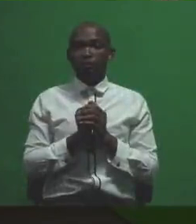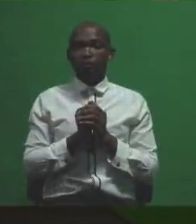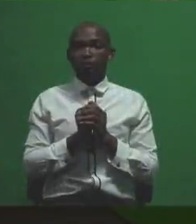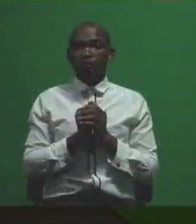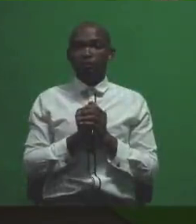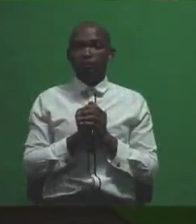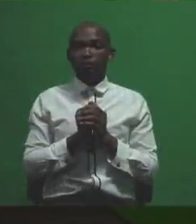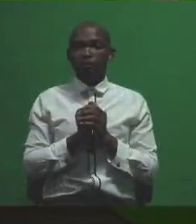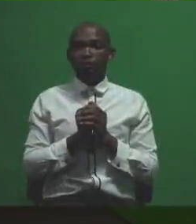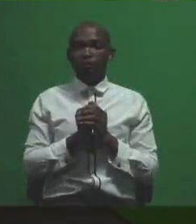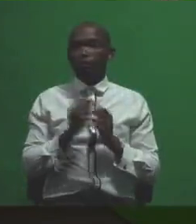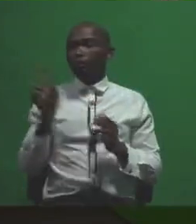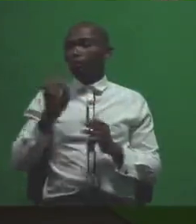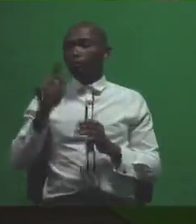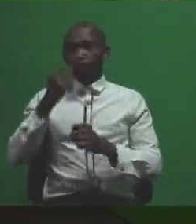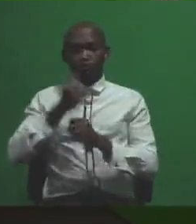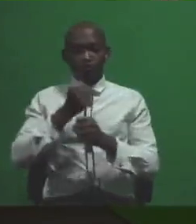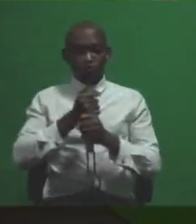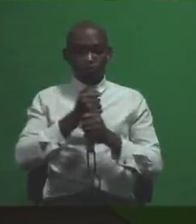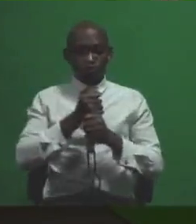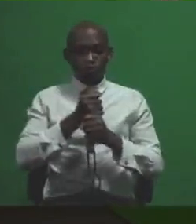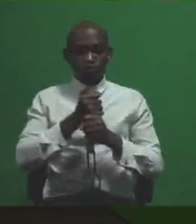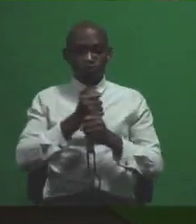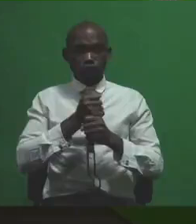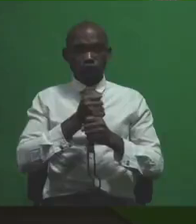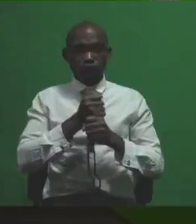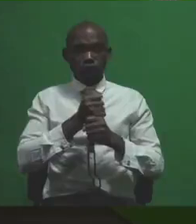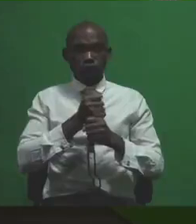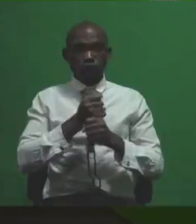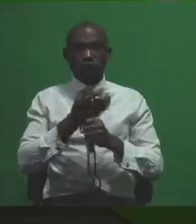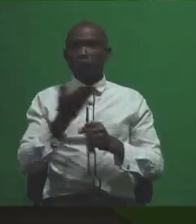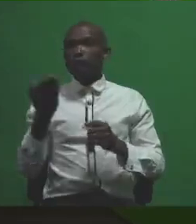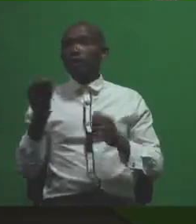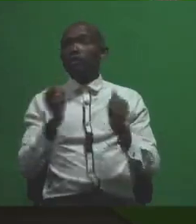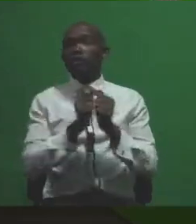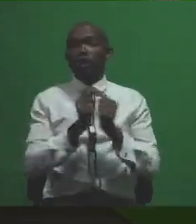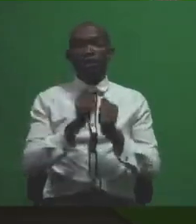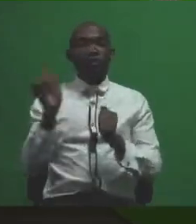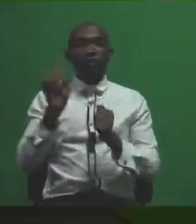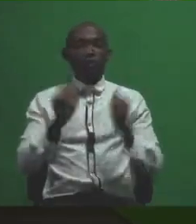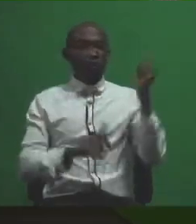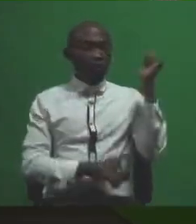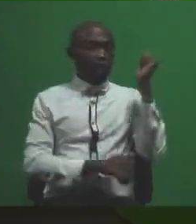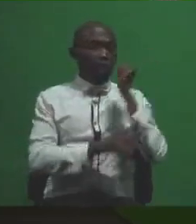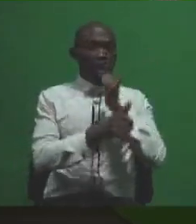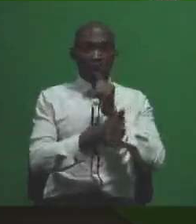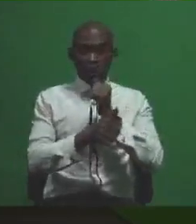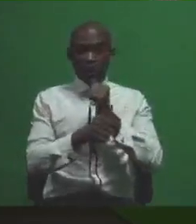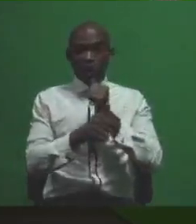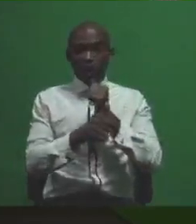Also, don't do an experiment or anything without permission or being